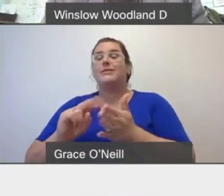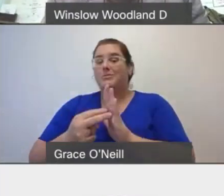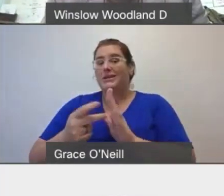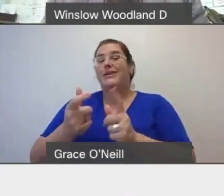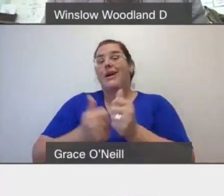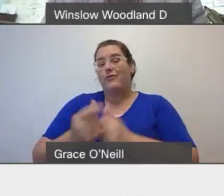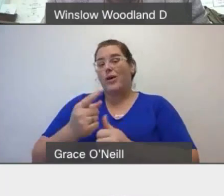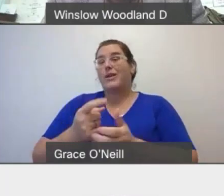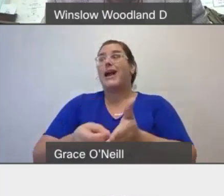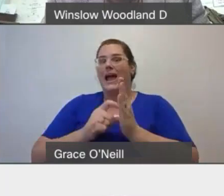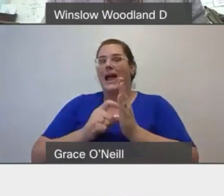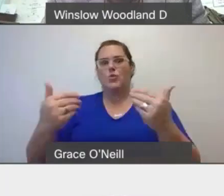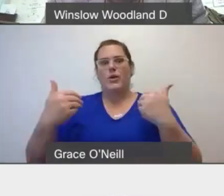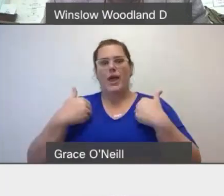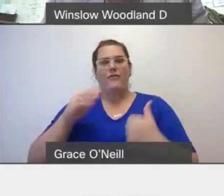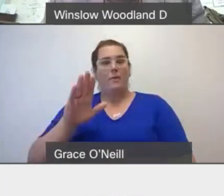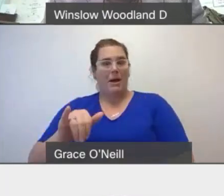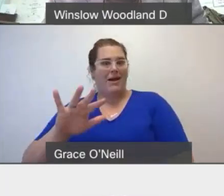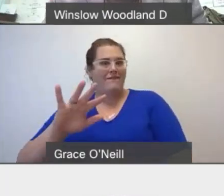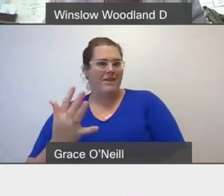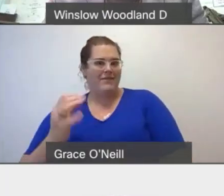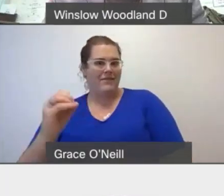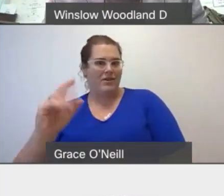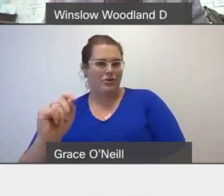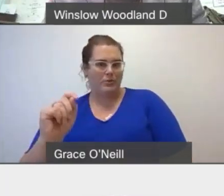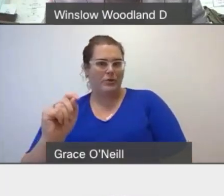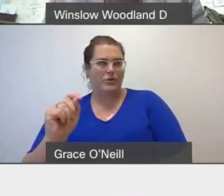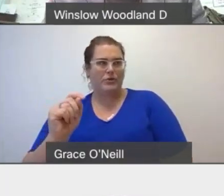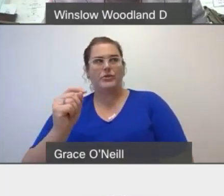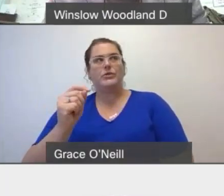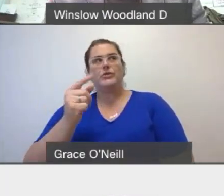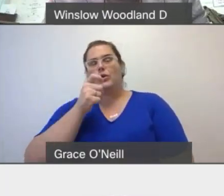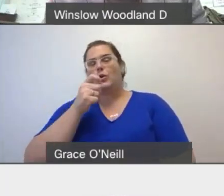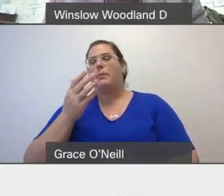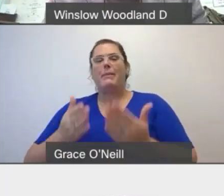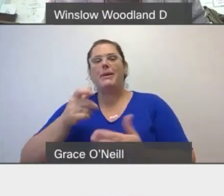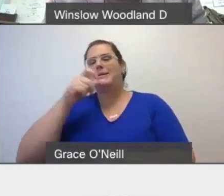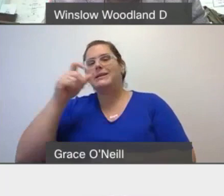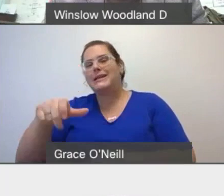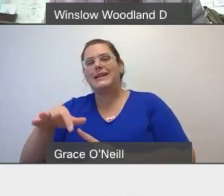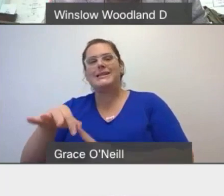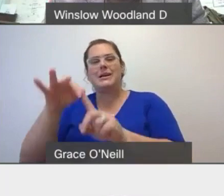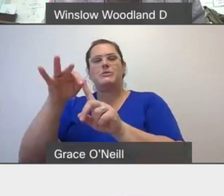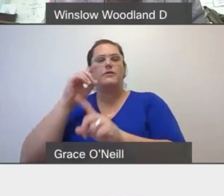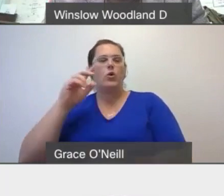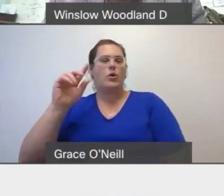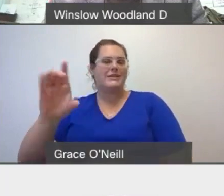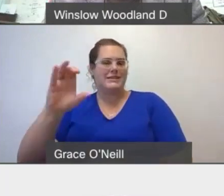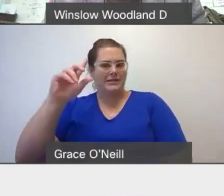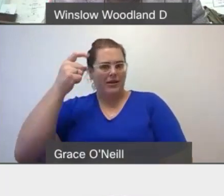had it by the 5th, who doesn't meet any of the exemptions that are included for district government